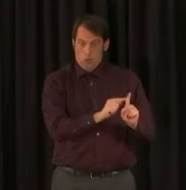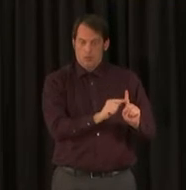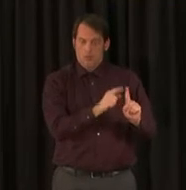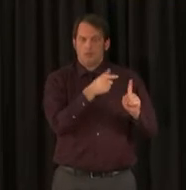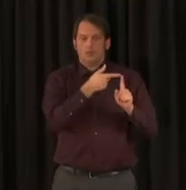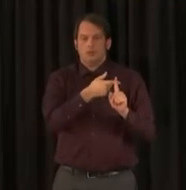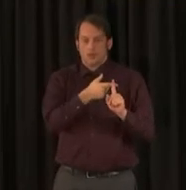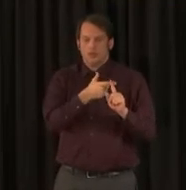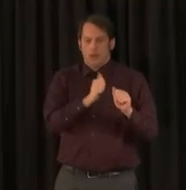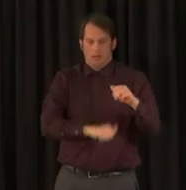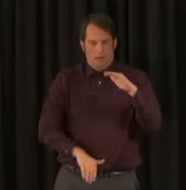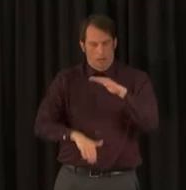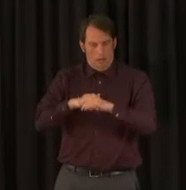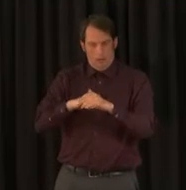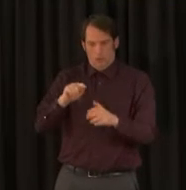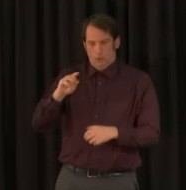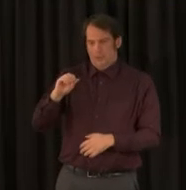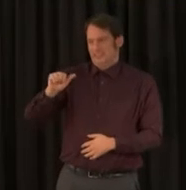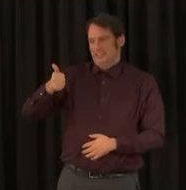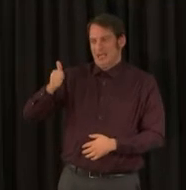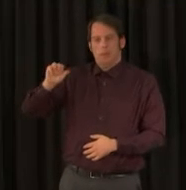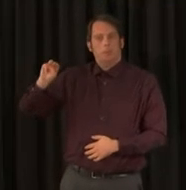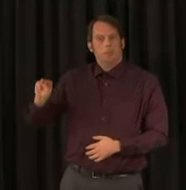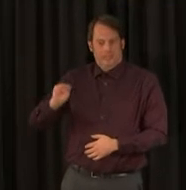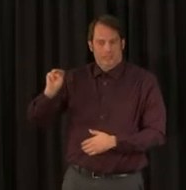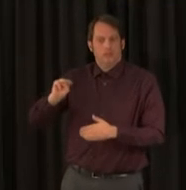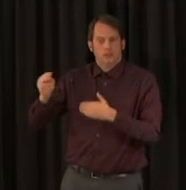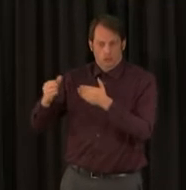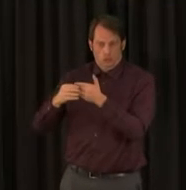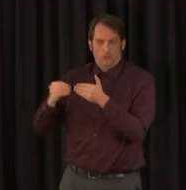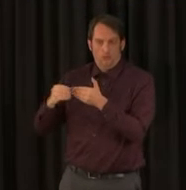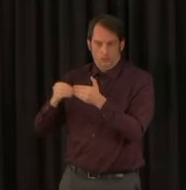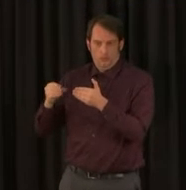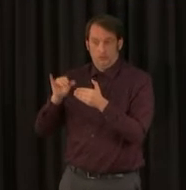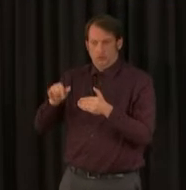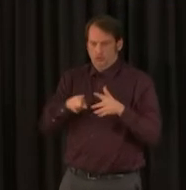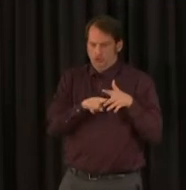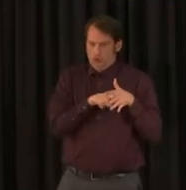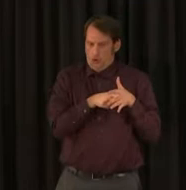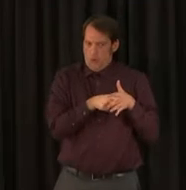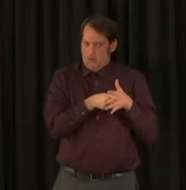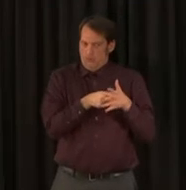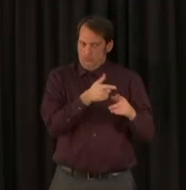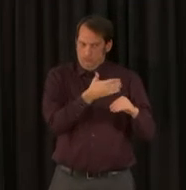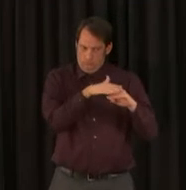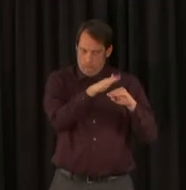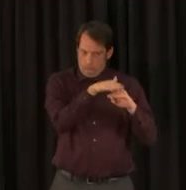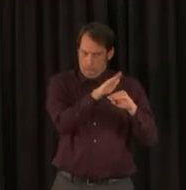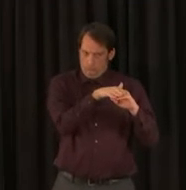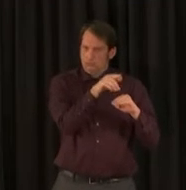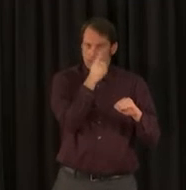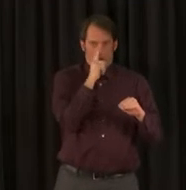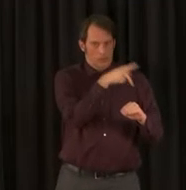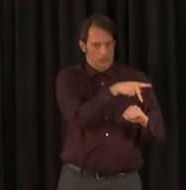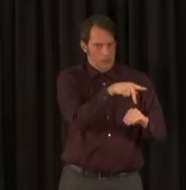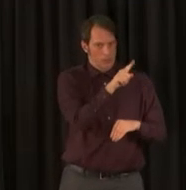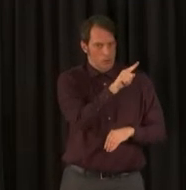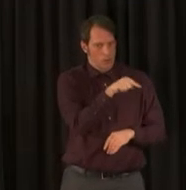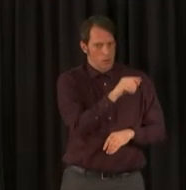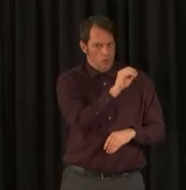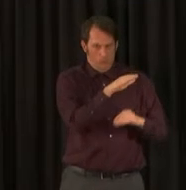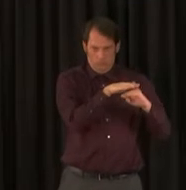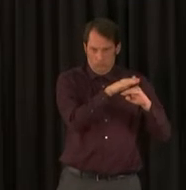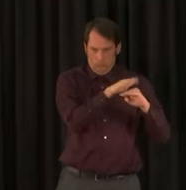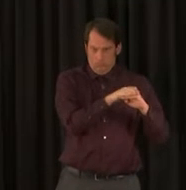up to $10 million, which was the original terms, right, for PPP 1.0. So now you can get a loan for